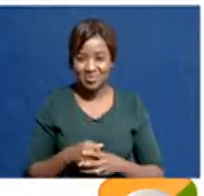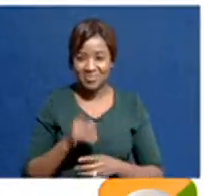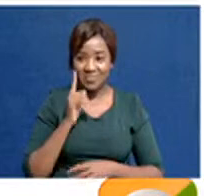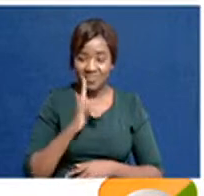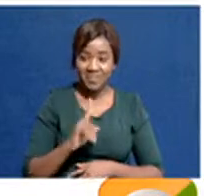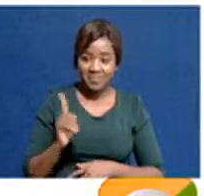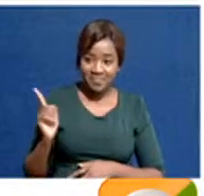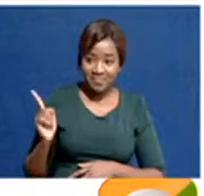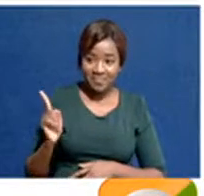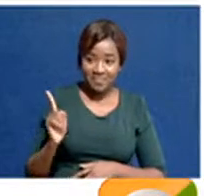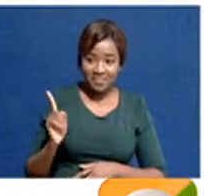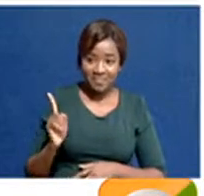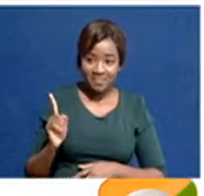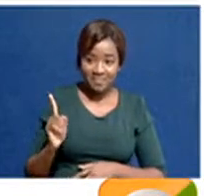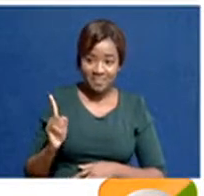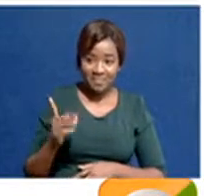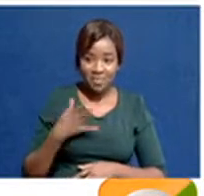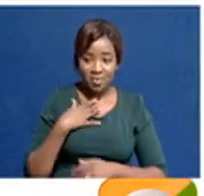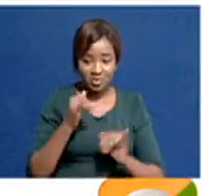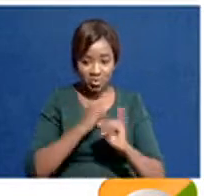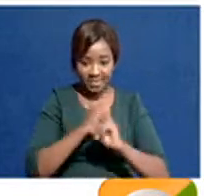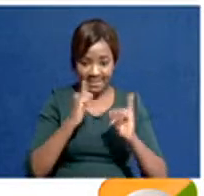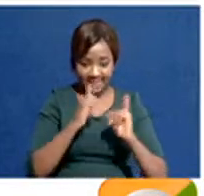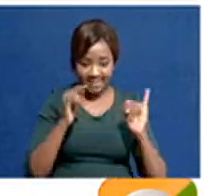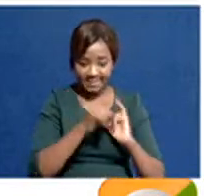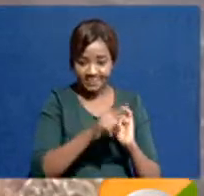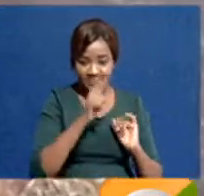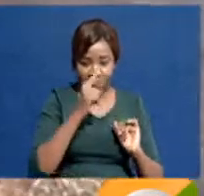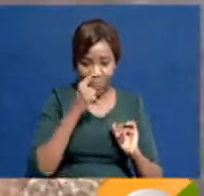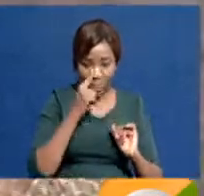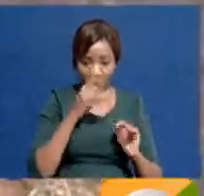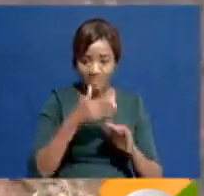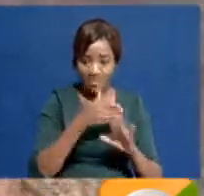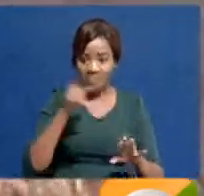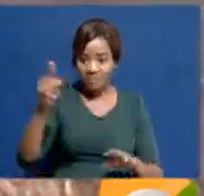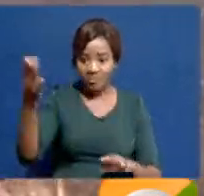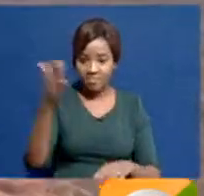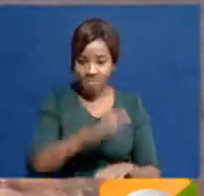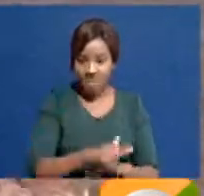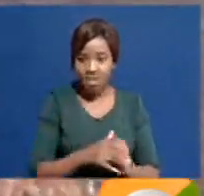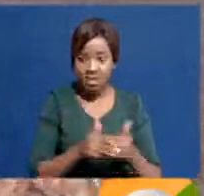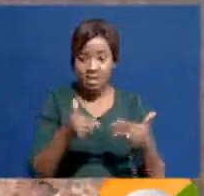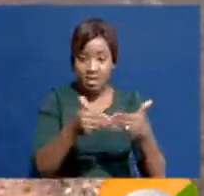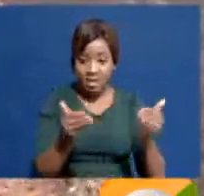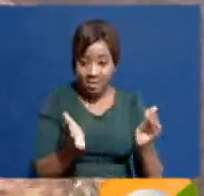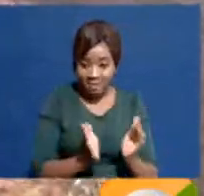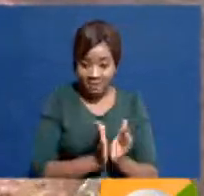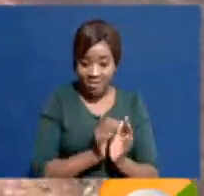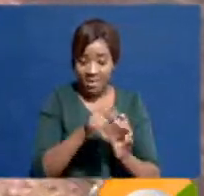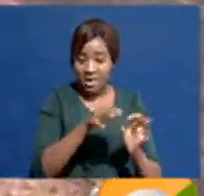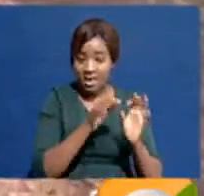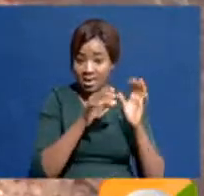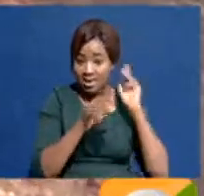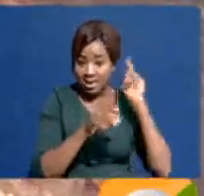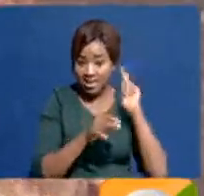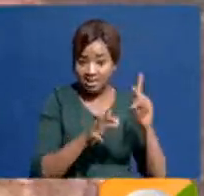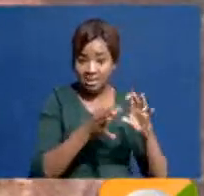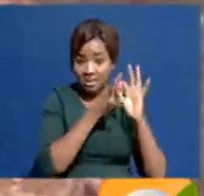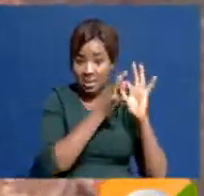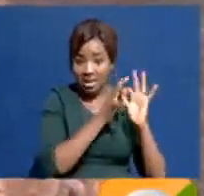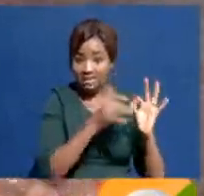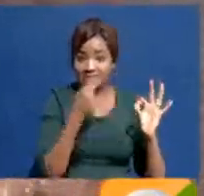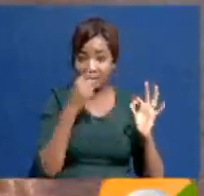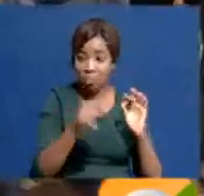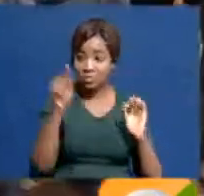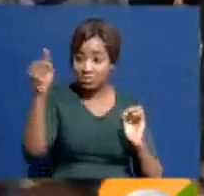Abagusi elder to cleanse the homestead before the return of their son. According to the community's tradition, Meshack must never step